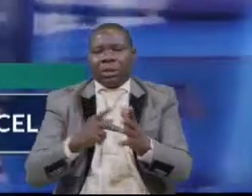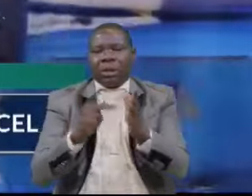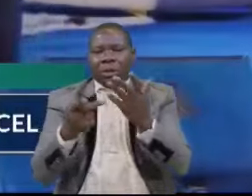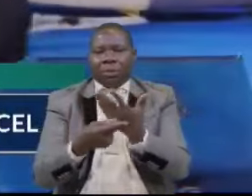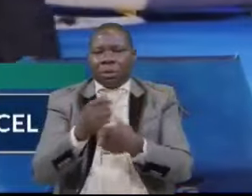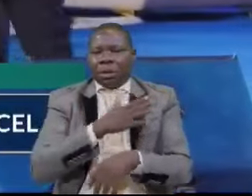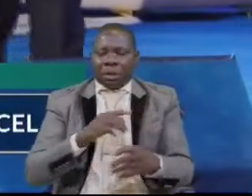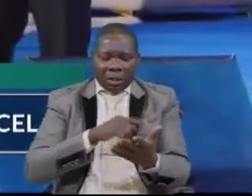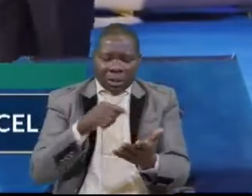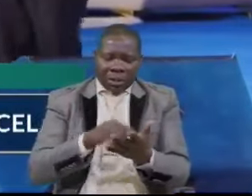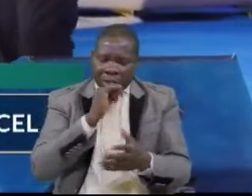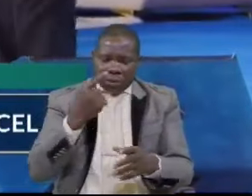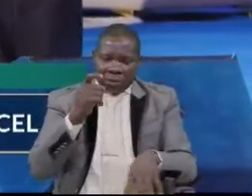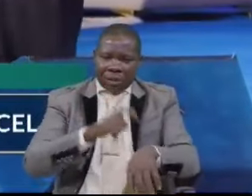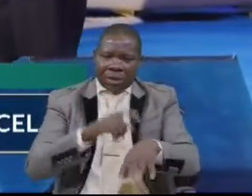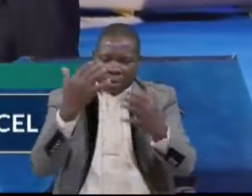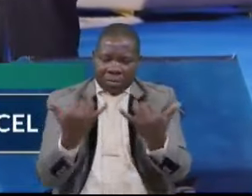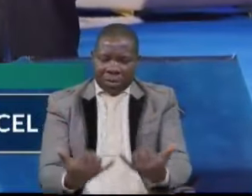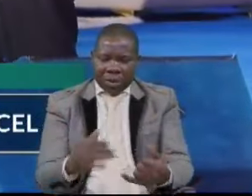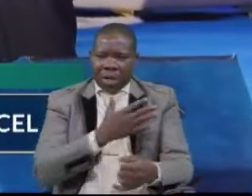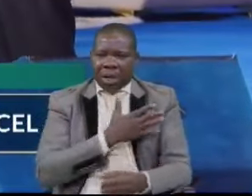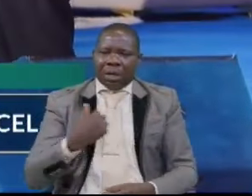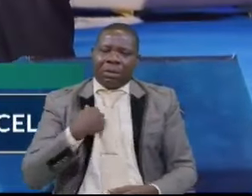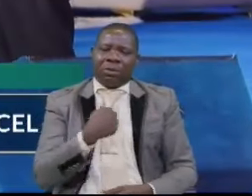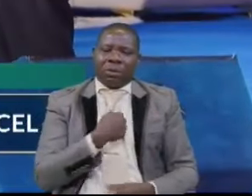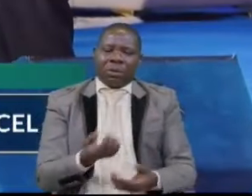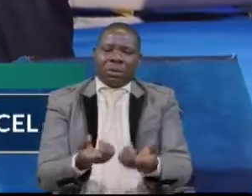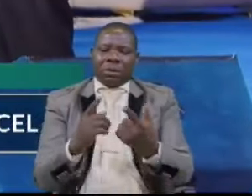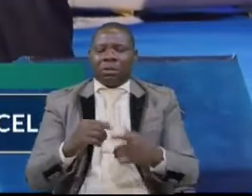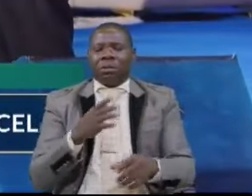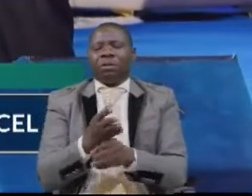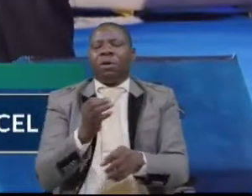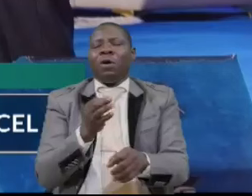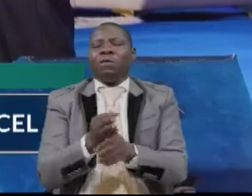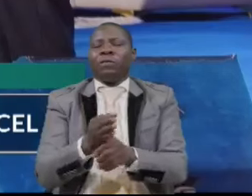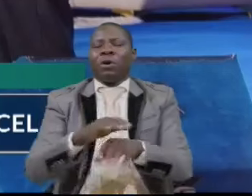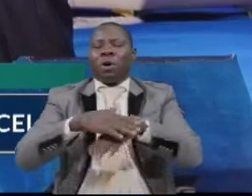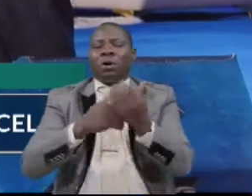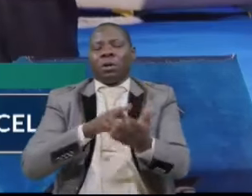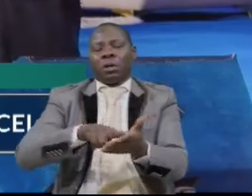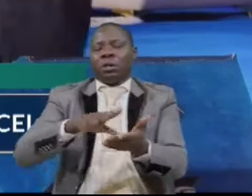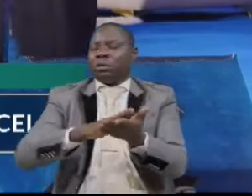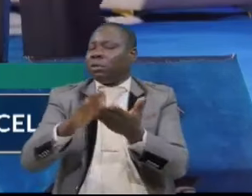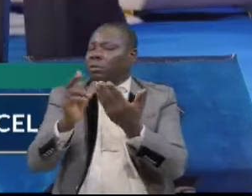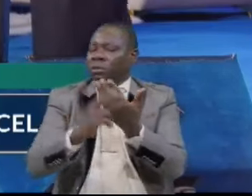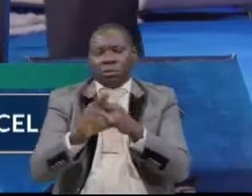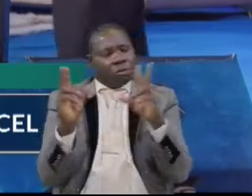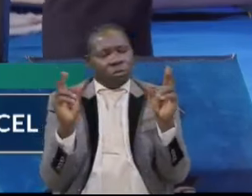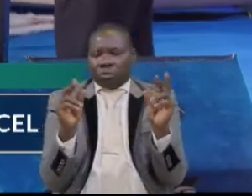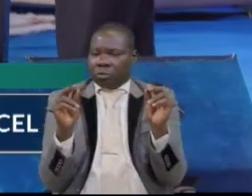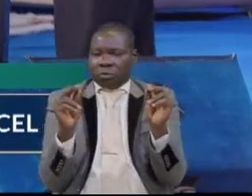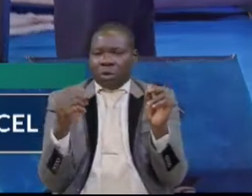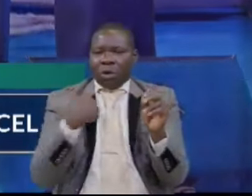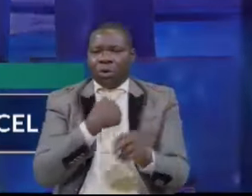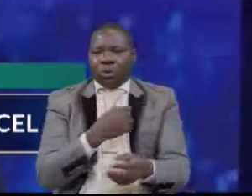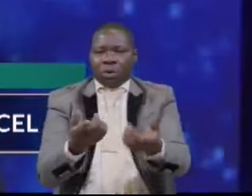now, and we come so that we'll fulfill all righteousness. No, we come so that the power